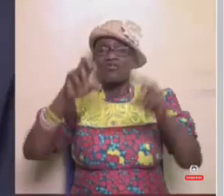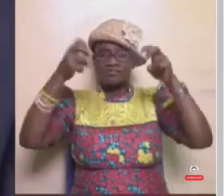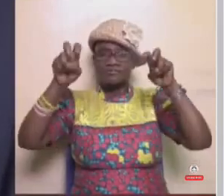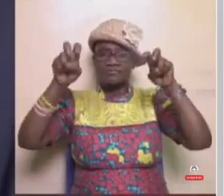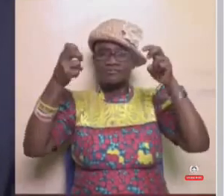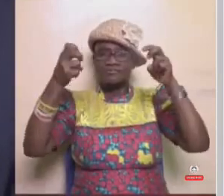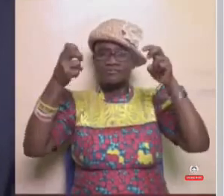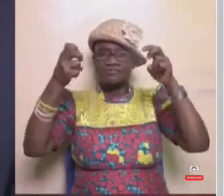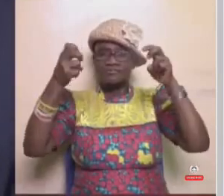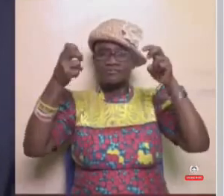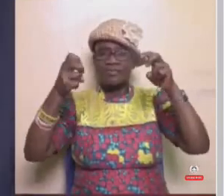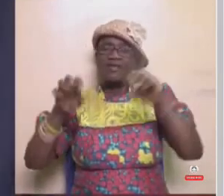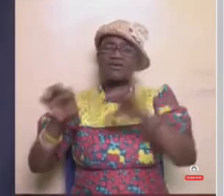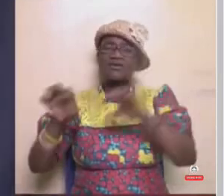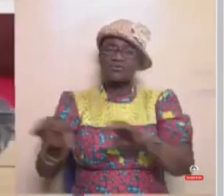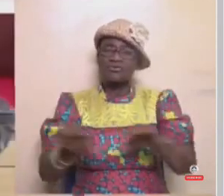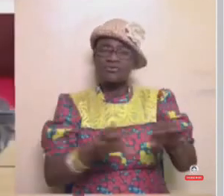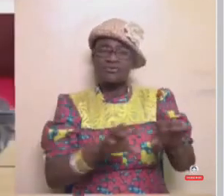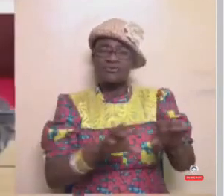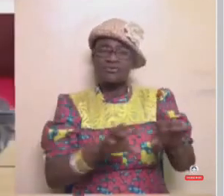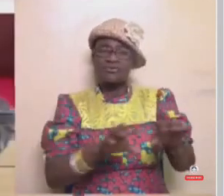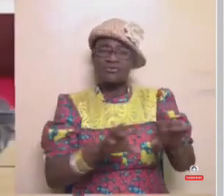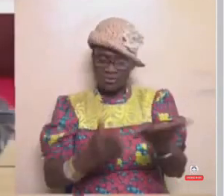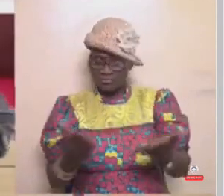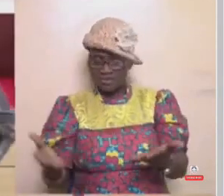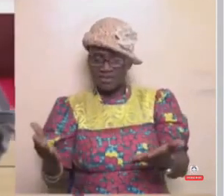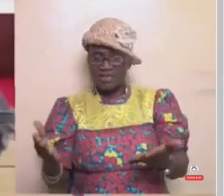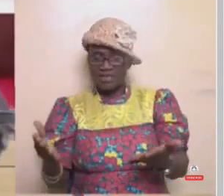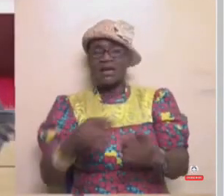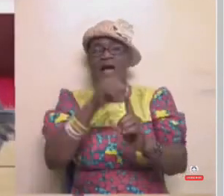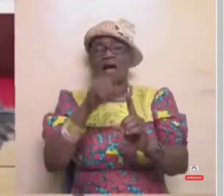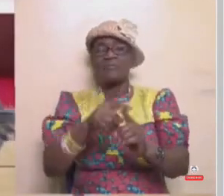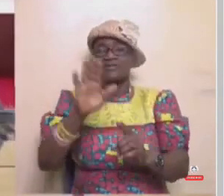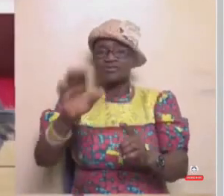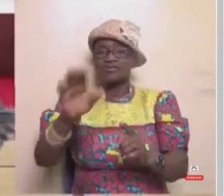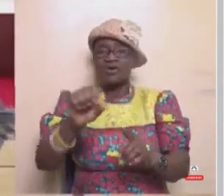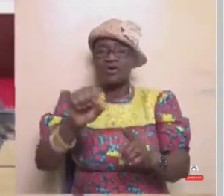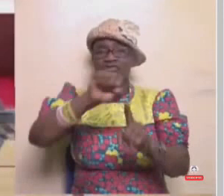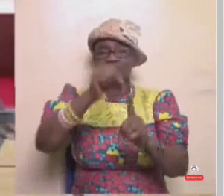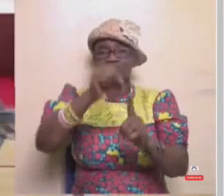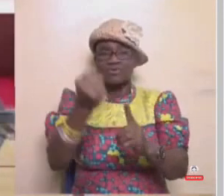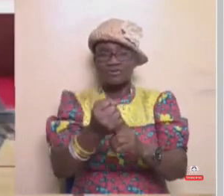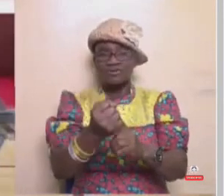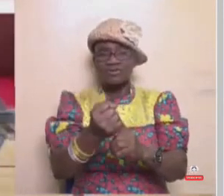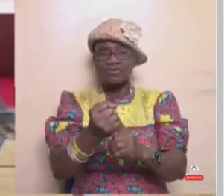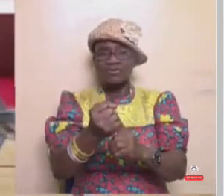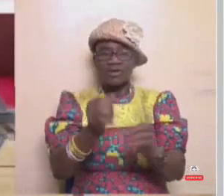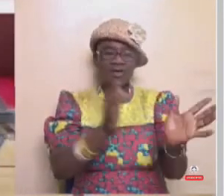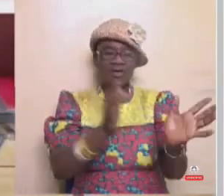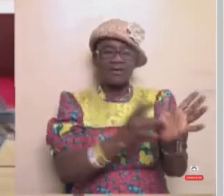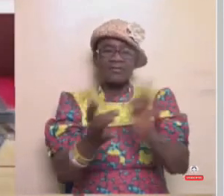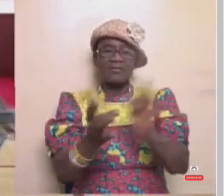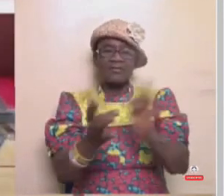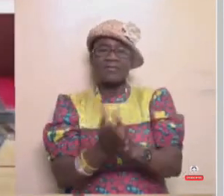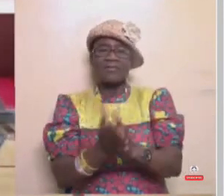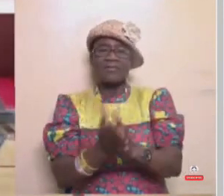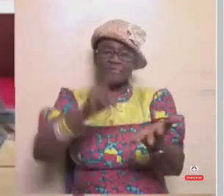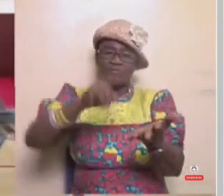something about your situation. We take our text from 2 Kings chapter 7. We